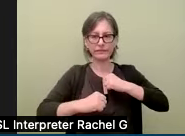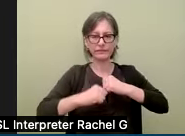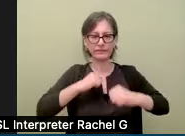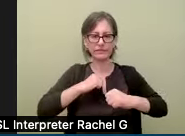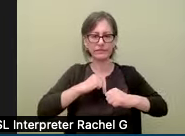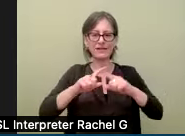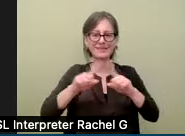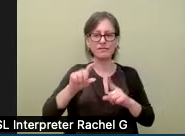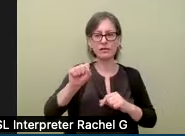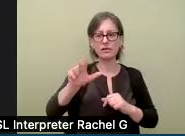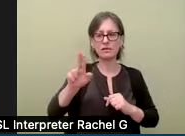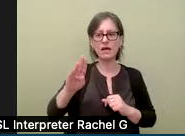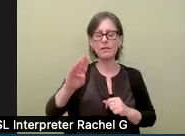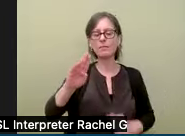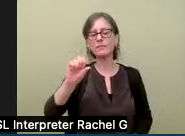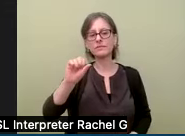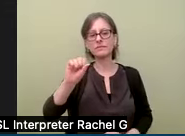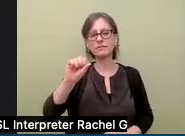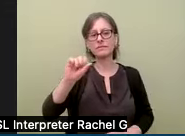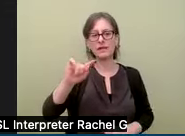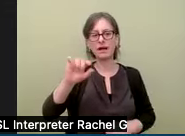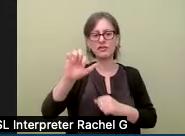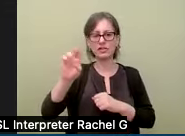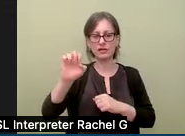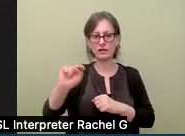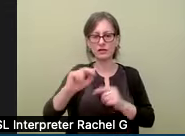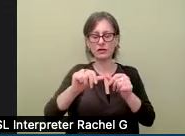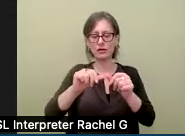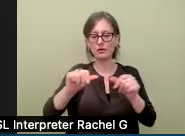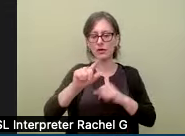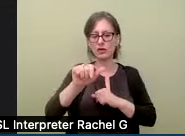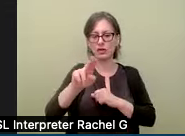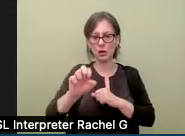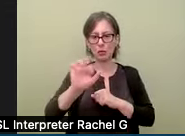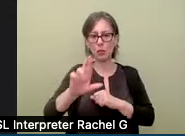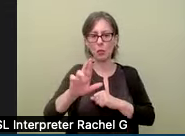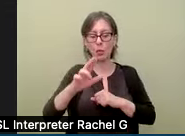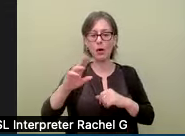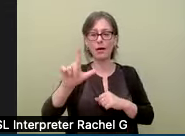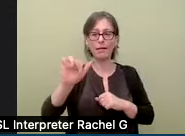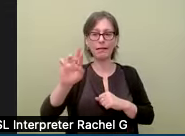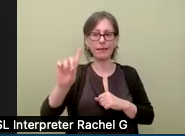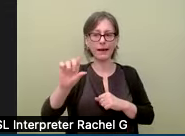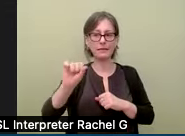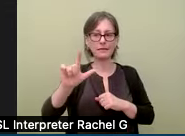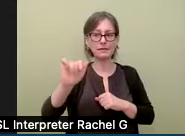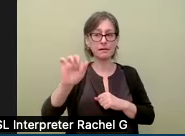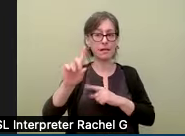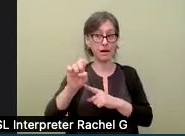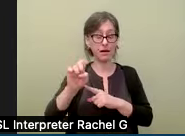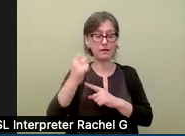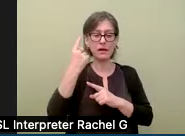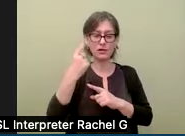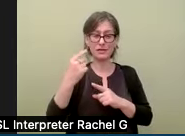but also by submarine or coastal landslides. Now, the underwater landscape offshore of California reveals areas